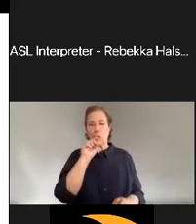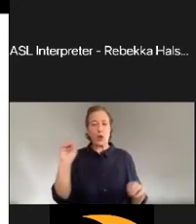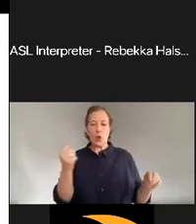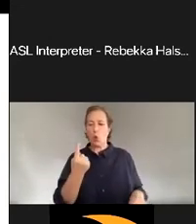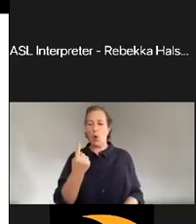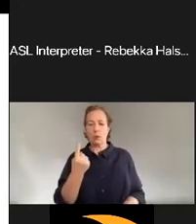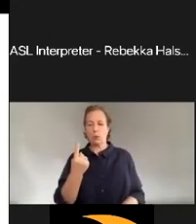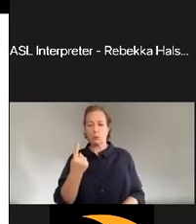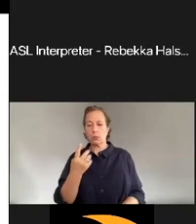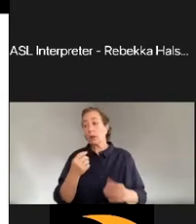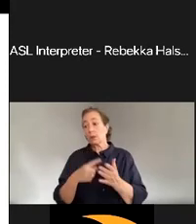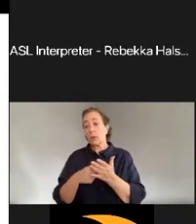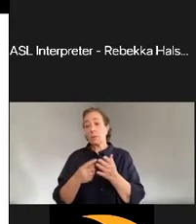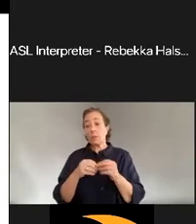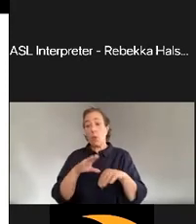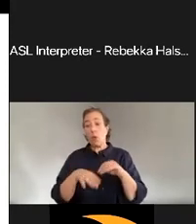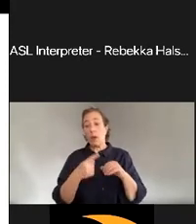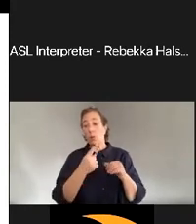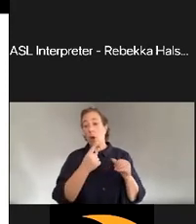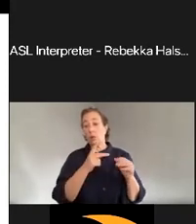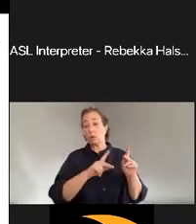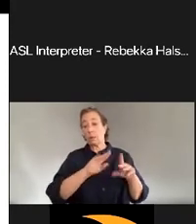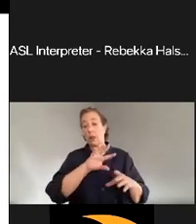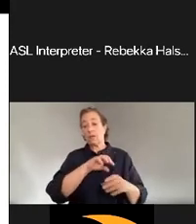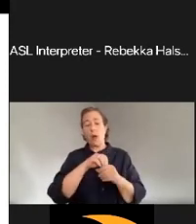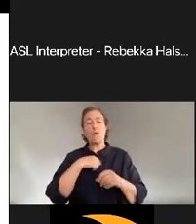more than two parties during the process,